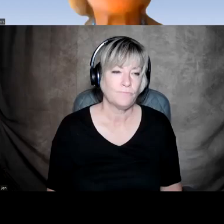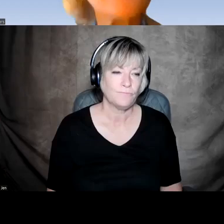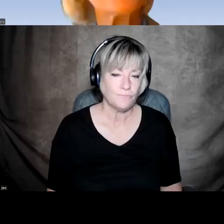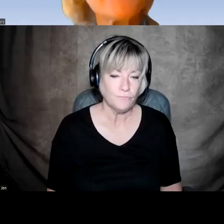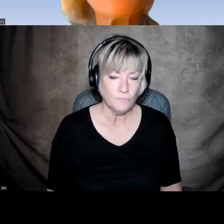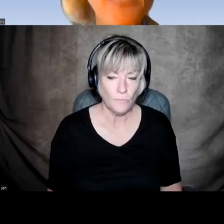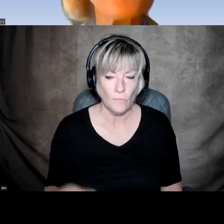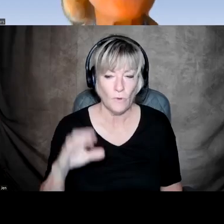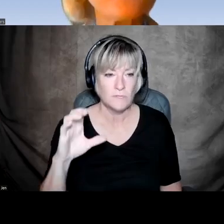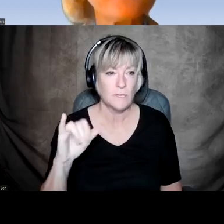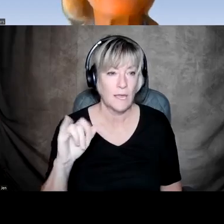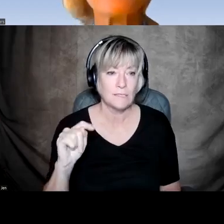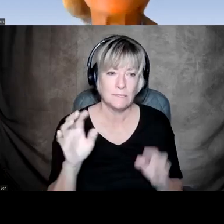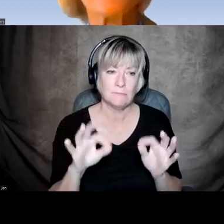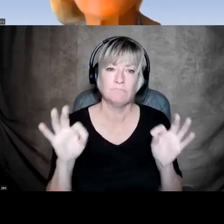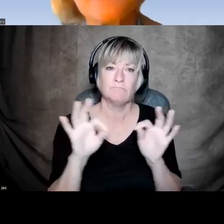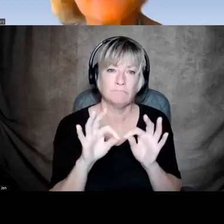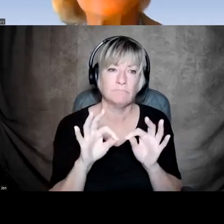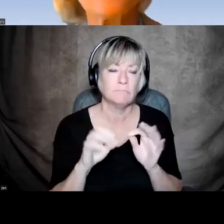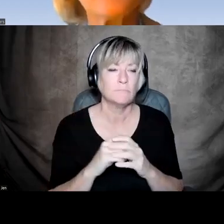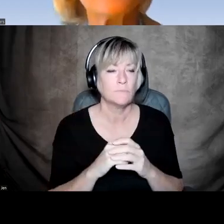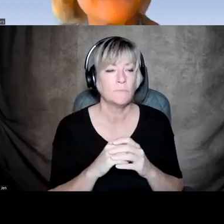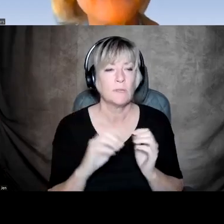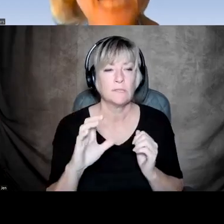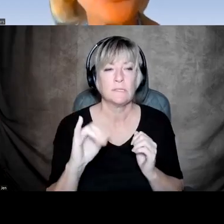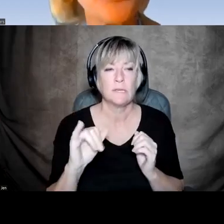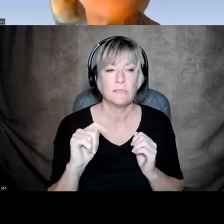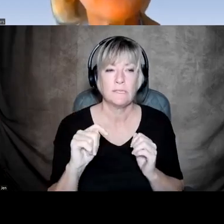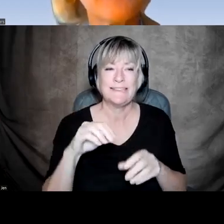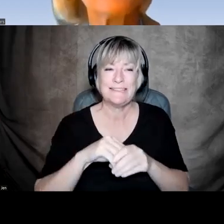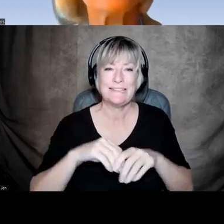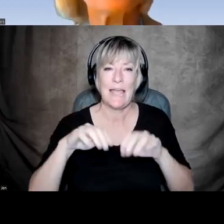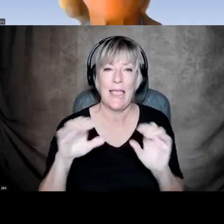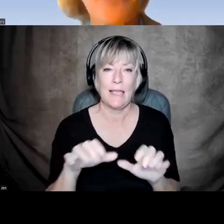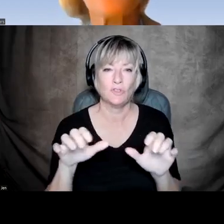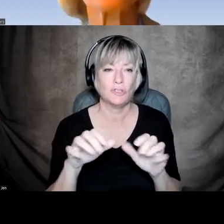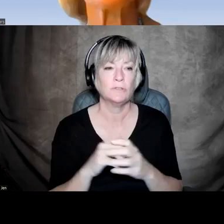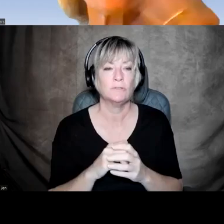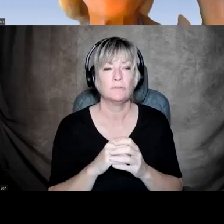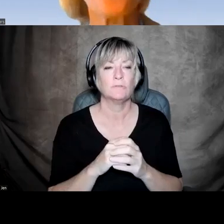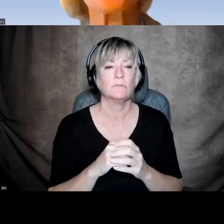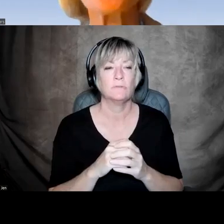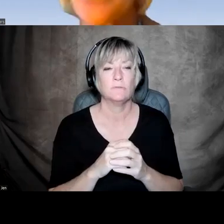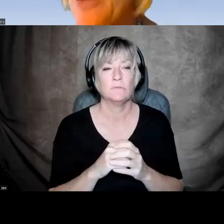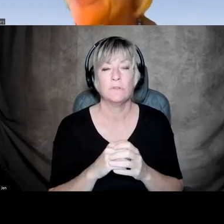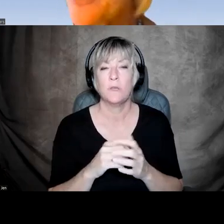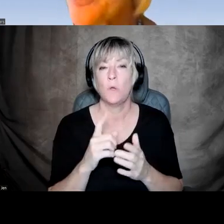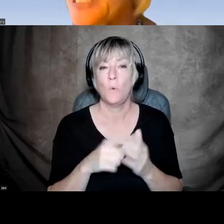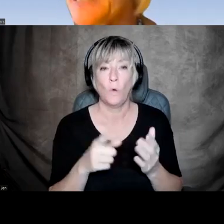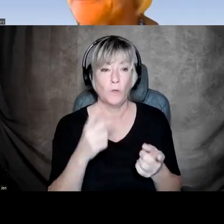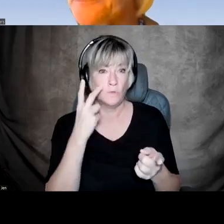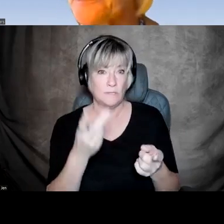So CIT matters, and CIT in action, it's about what you see on